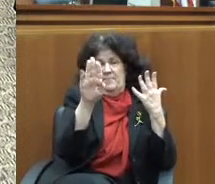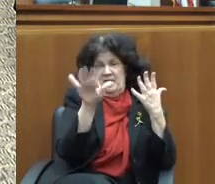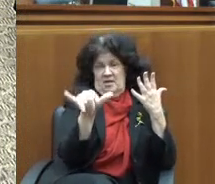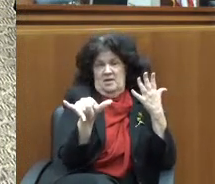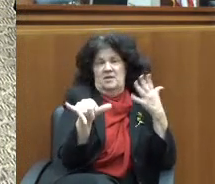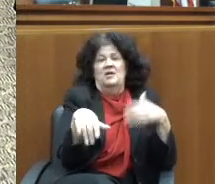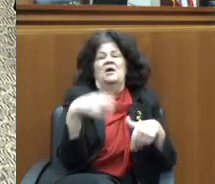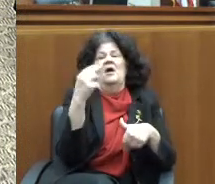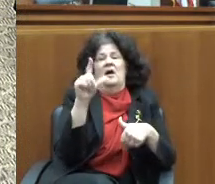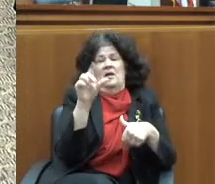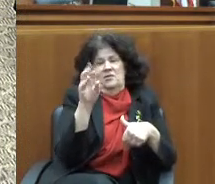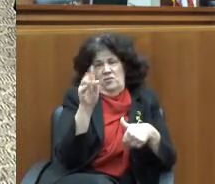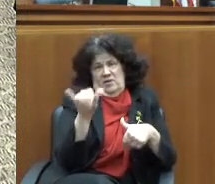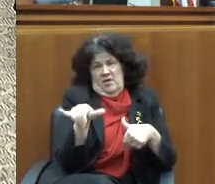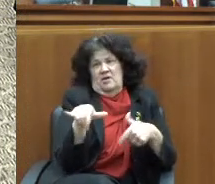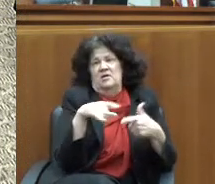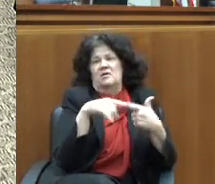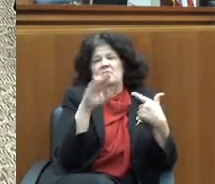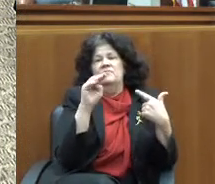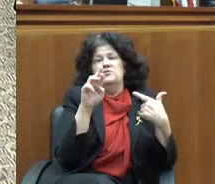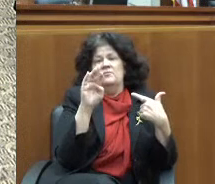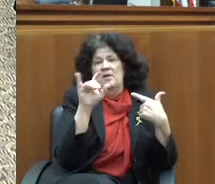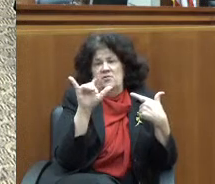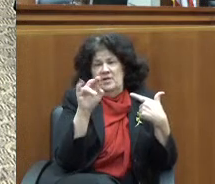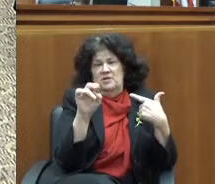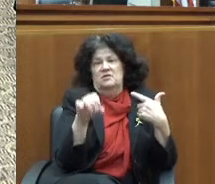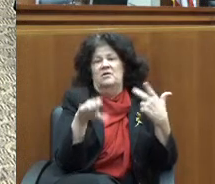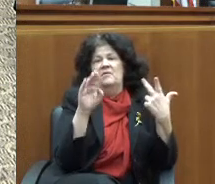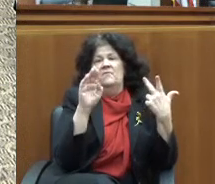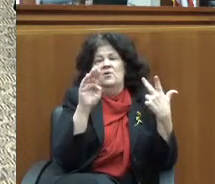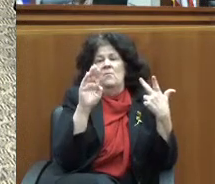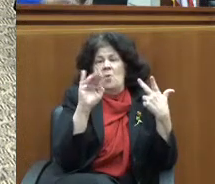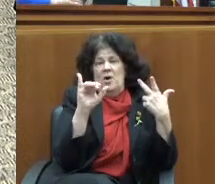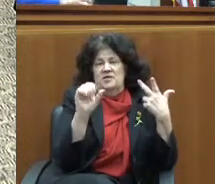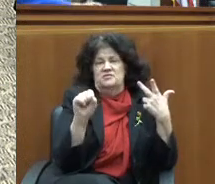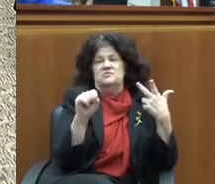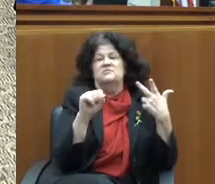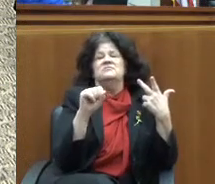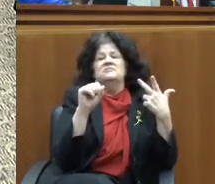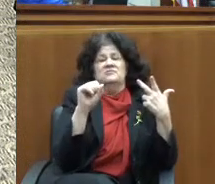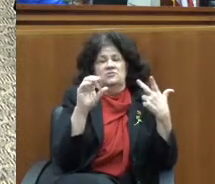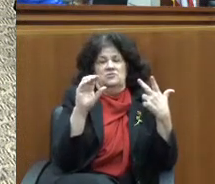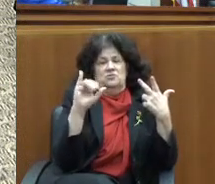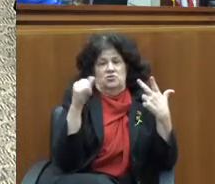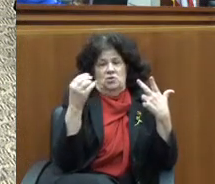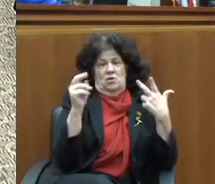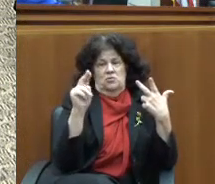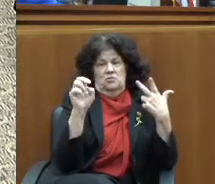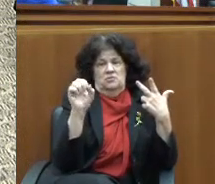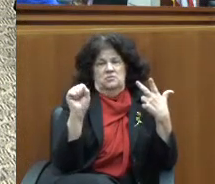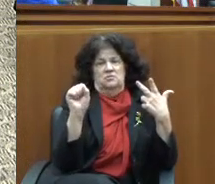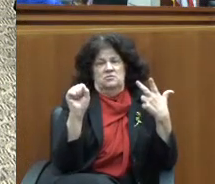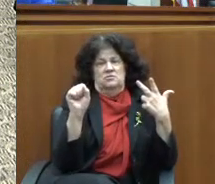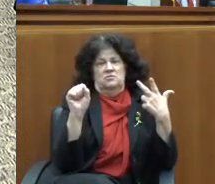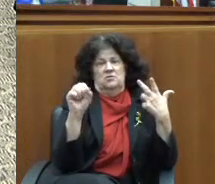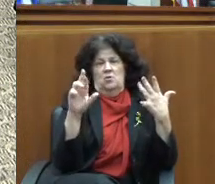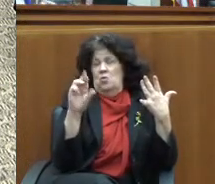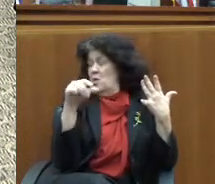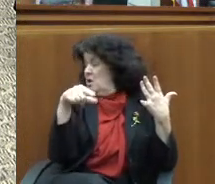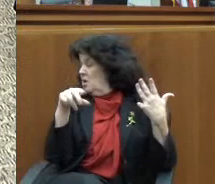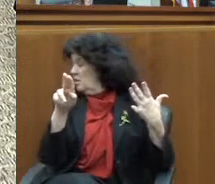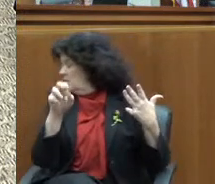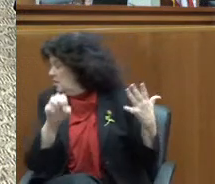Garvey. Ms. Holloway. Mr. Mellering. Mr. Morris. Ms. Morris-Jones. Mr. Rock.